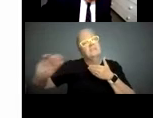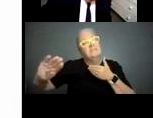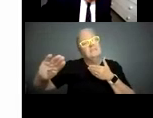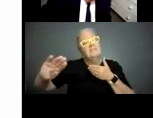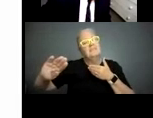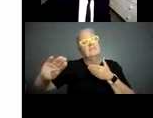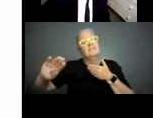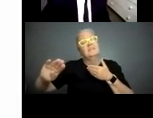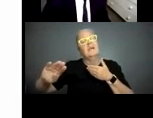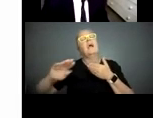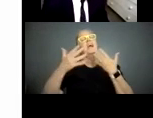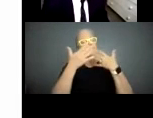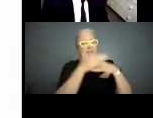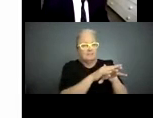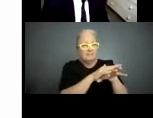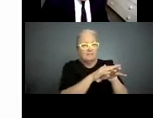integration,